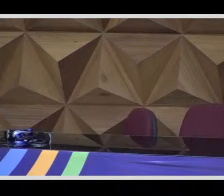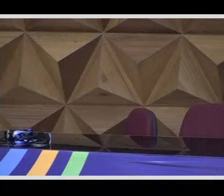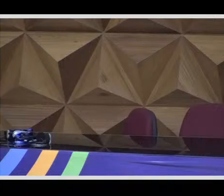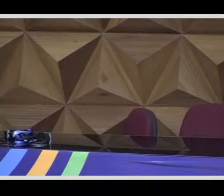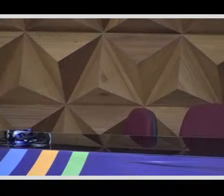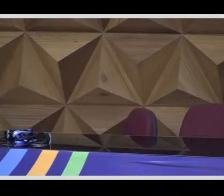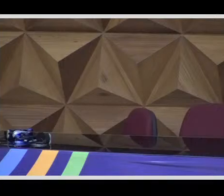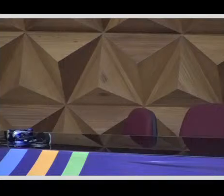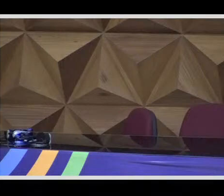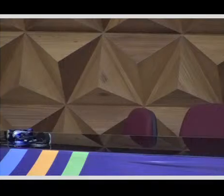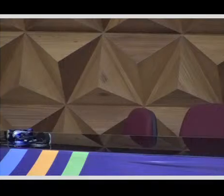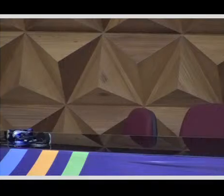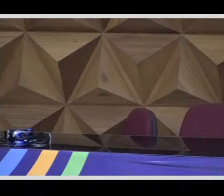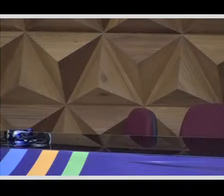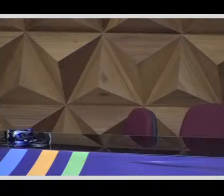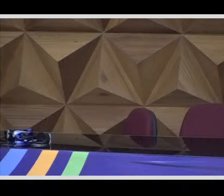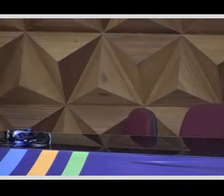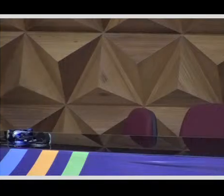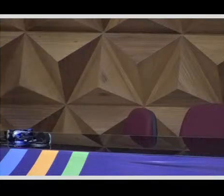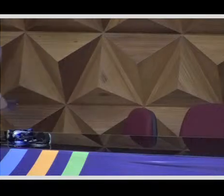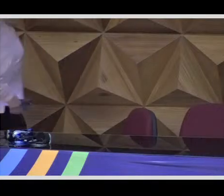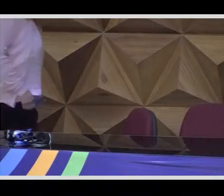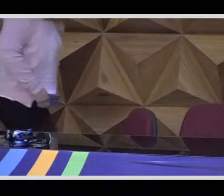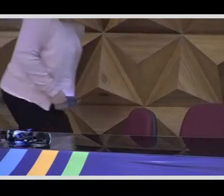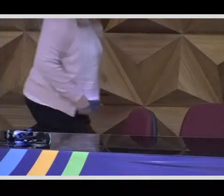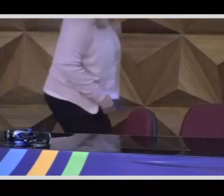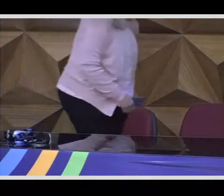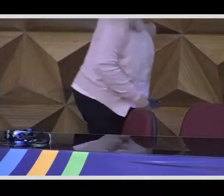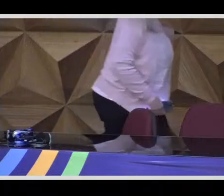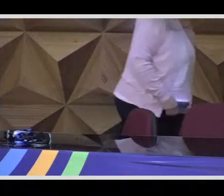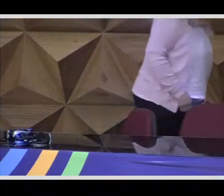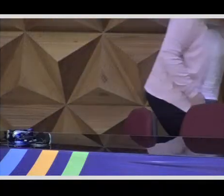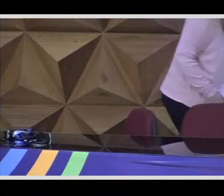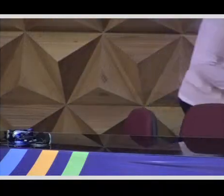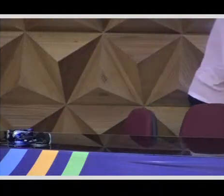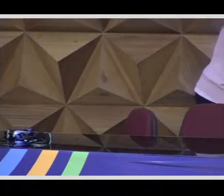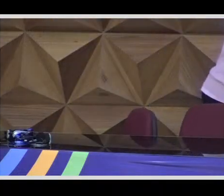We were going to call you. So we start,